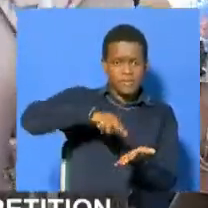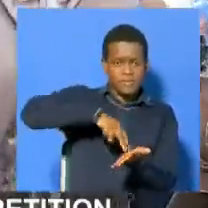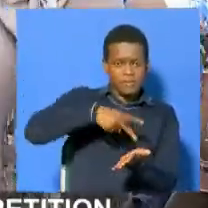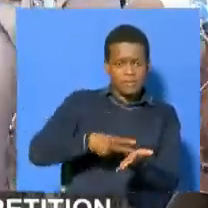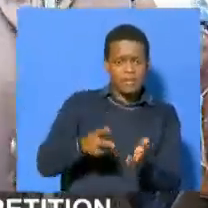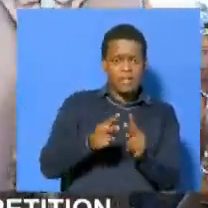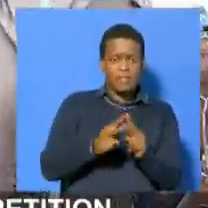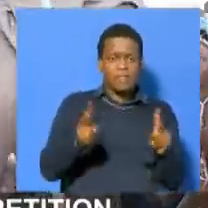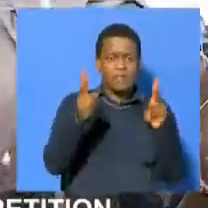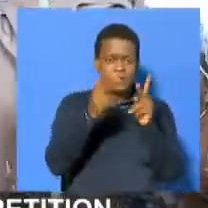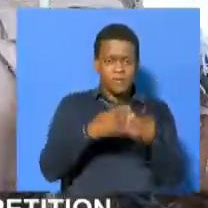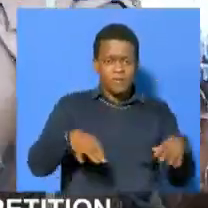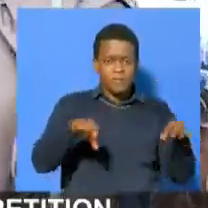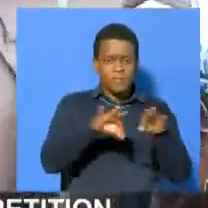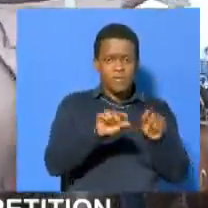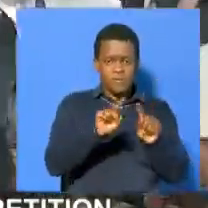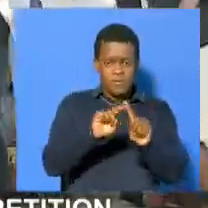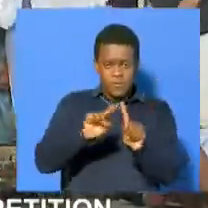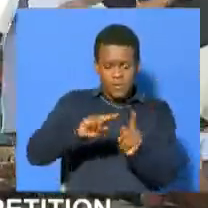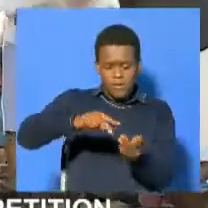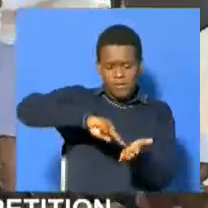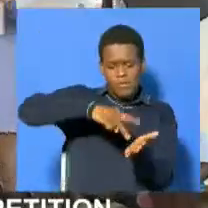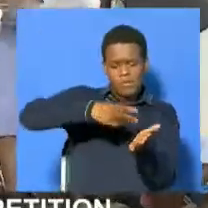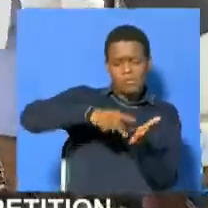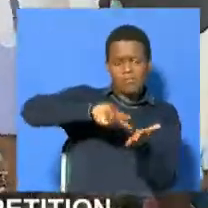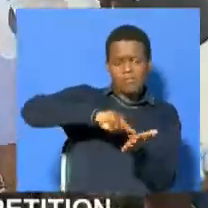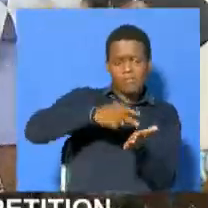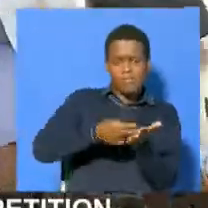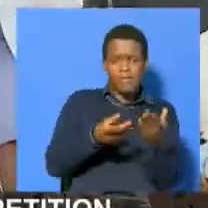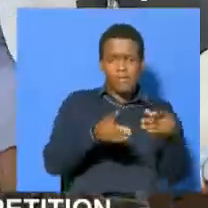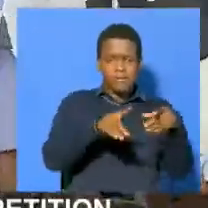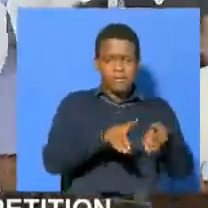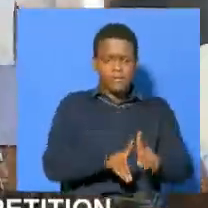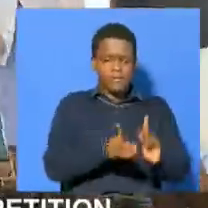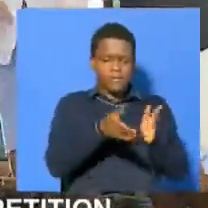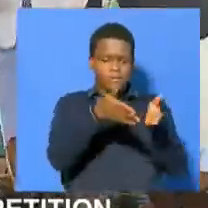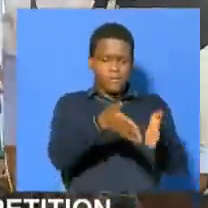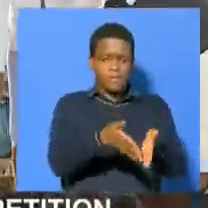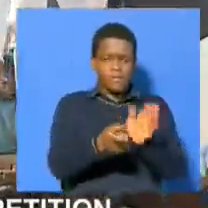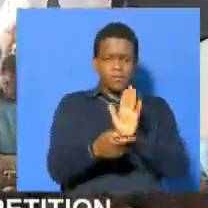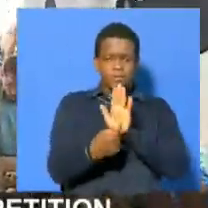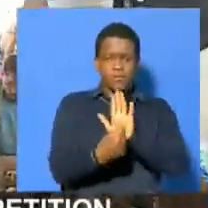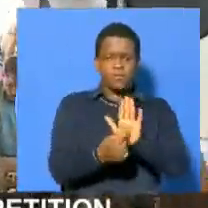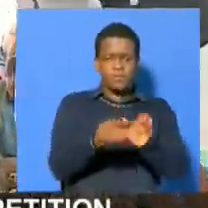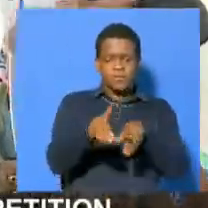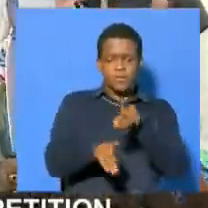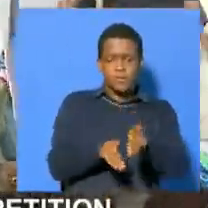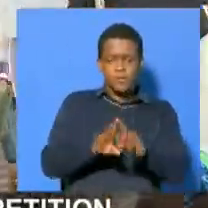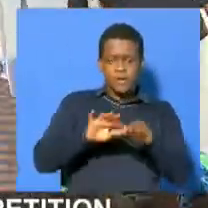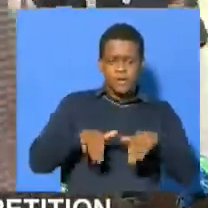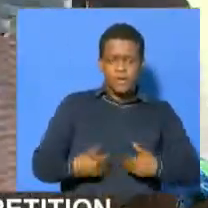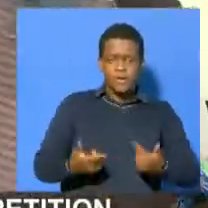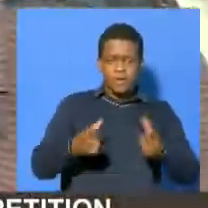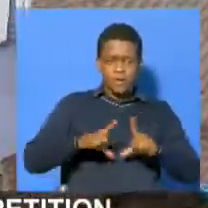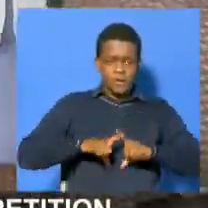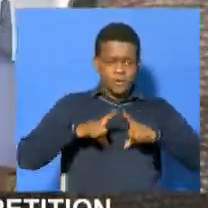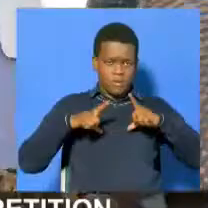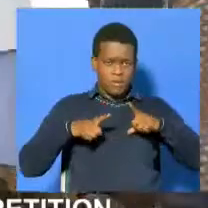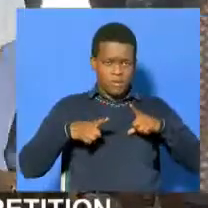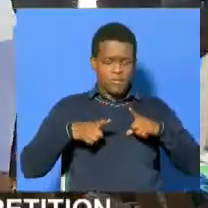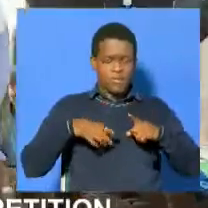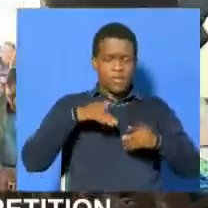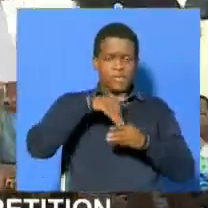culture. Many of the dances are performed to mark an important milestone or events in the lives of the people of a particular